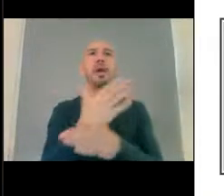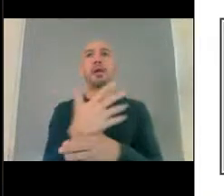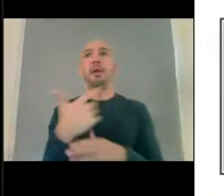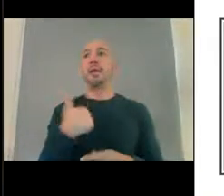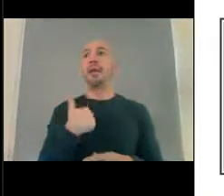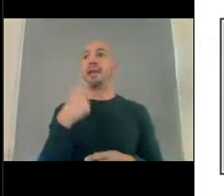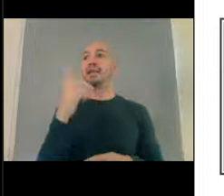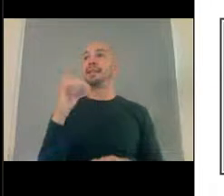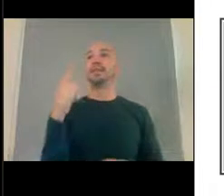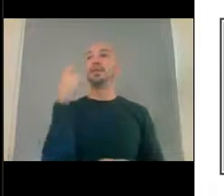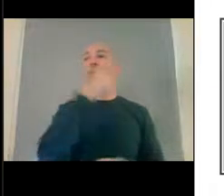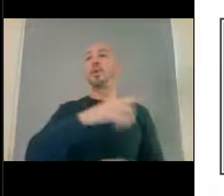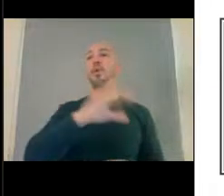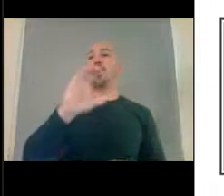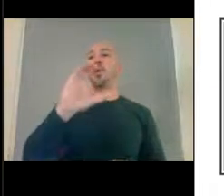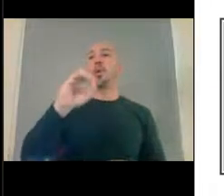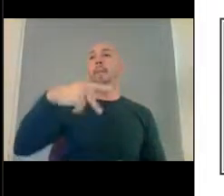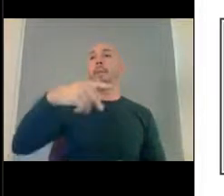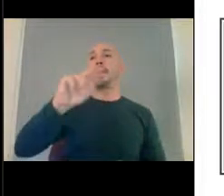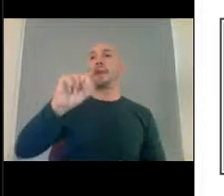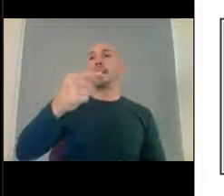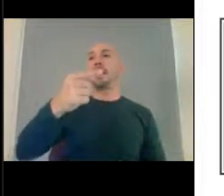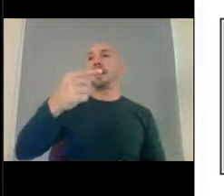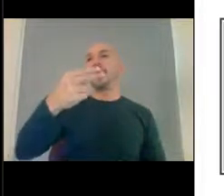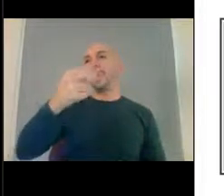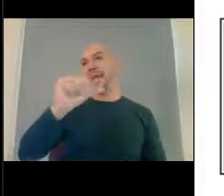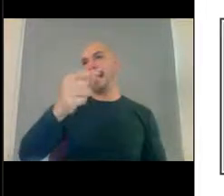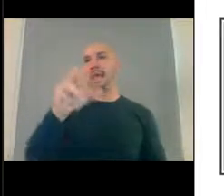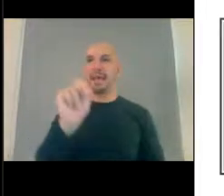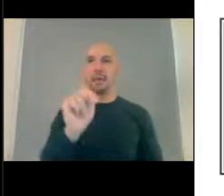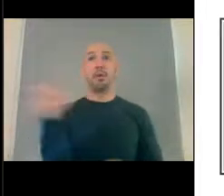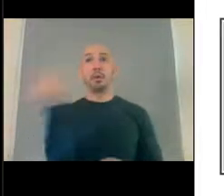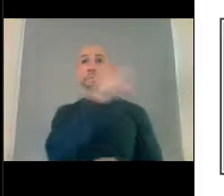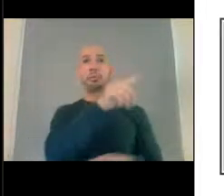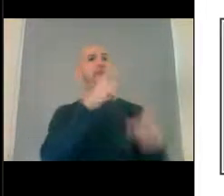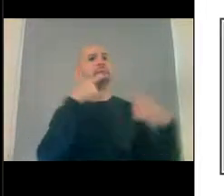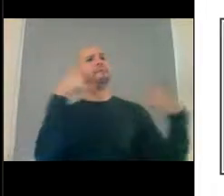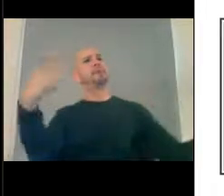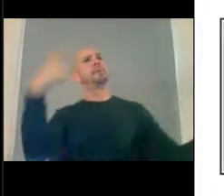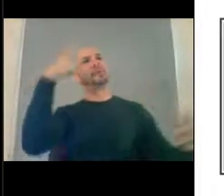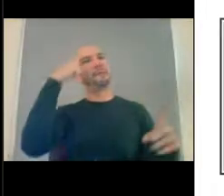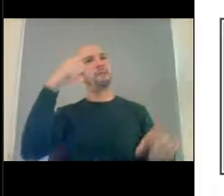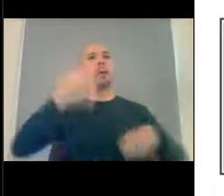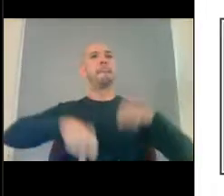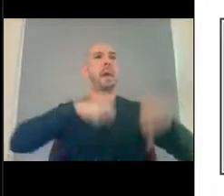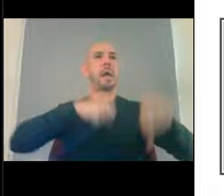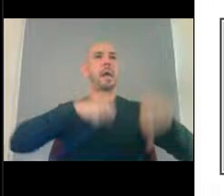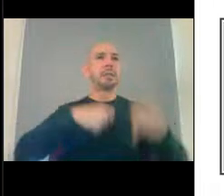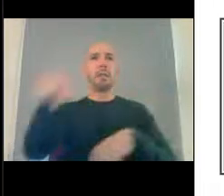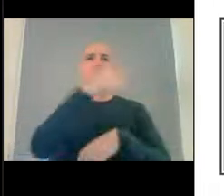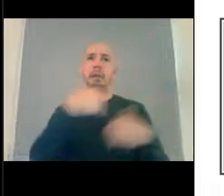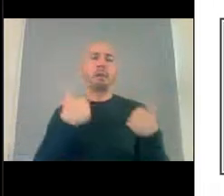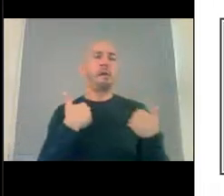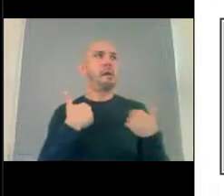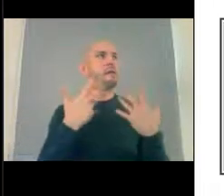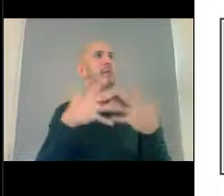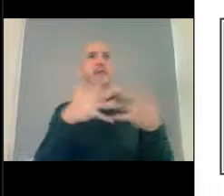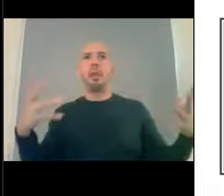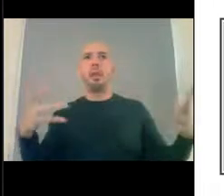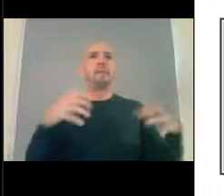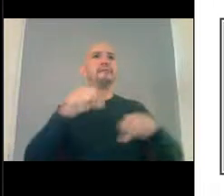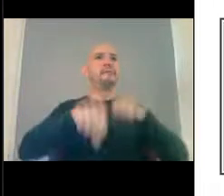copenhagen and they're well known for bicycling and they have a tremendous amount of bicycle infrastructure that they they've made to facilitate